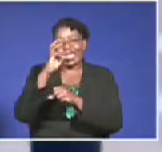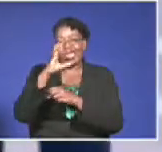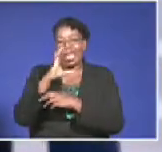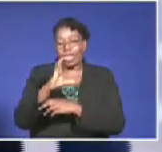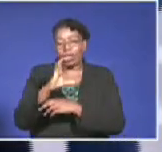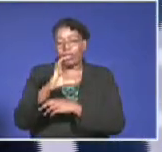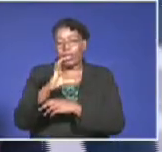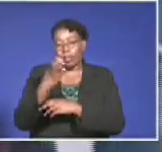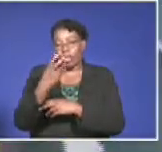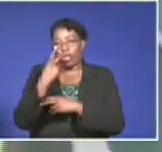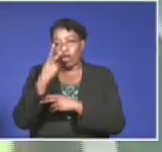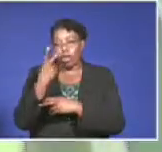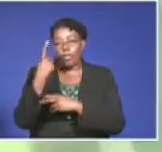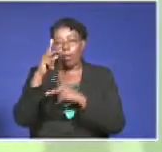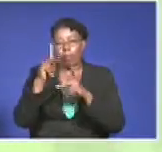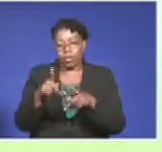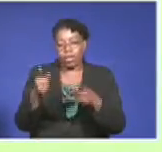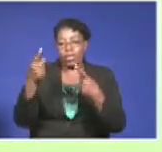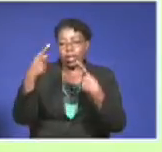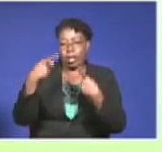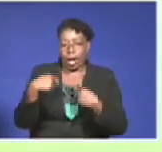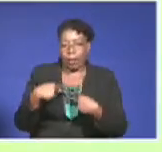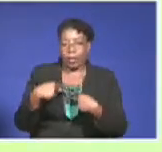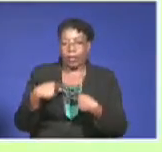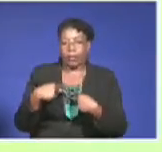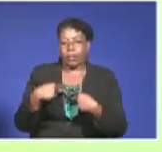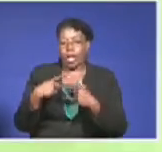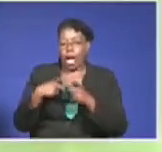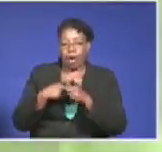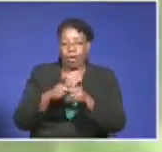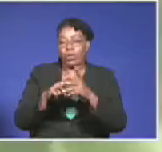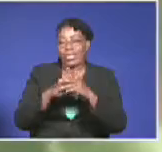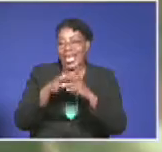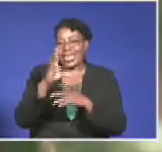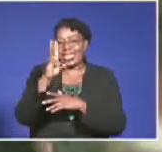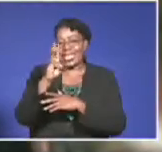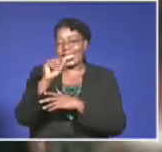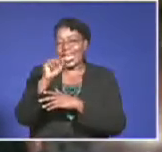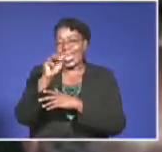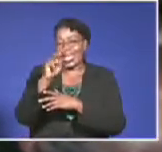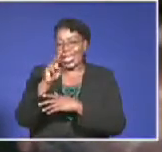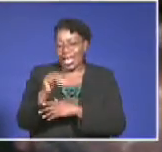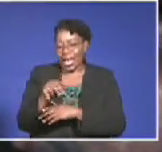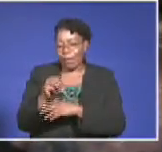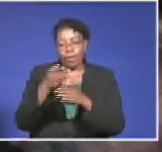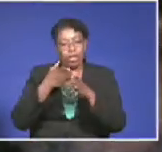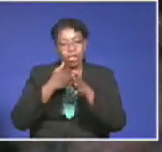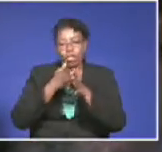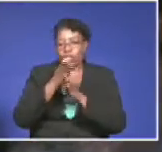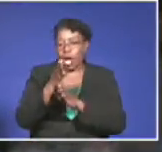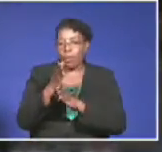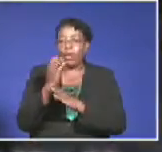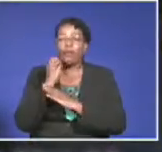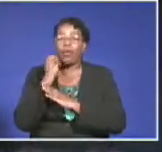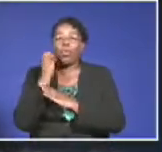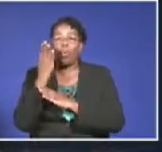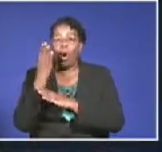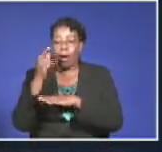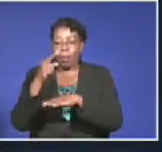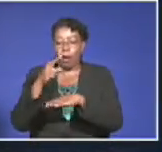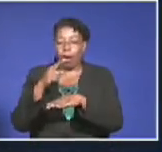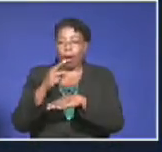forward to persons coming out. Our race is going to start at 6 a.m. promptly. There's going to be a warm-up session at